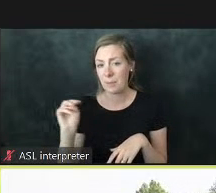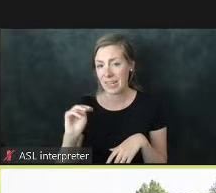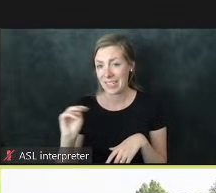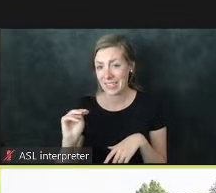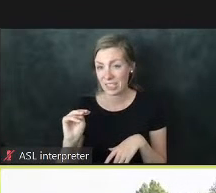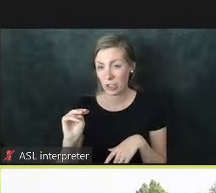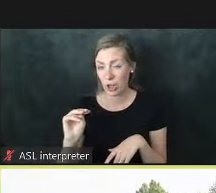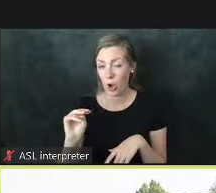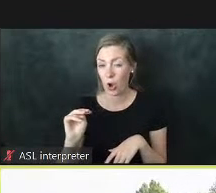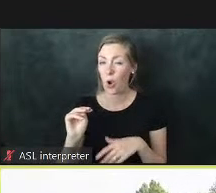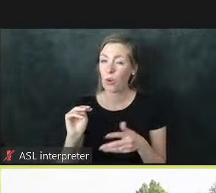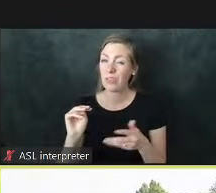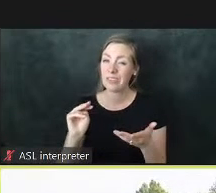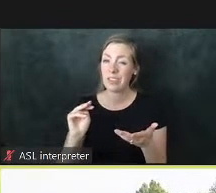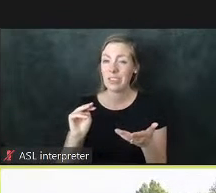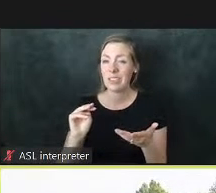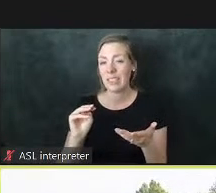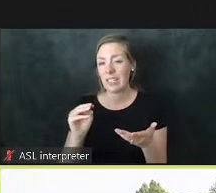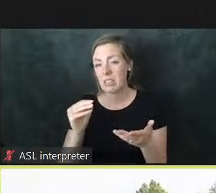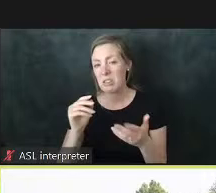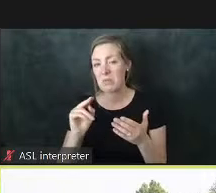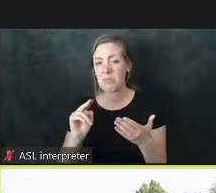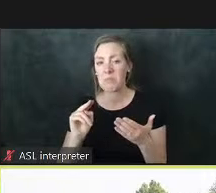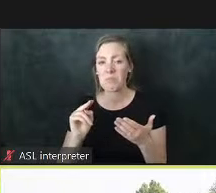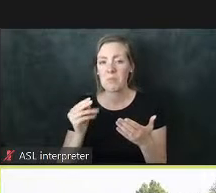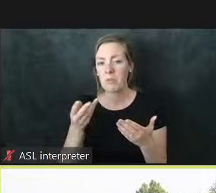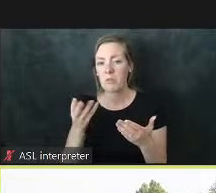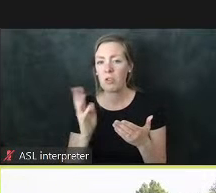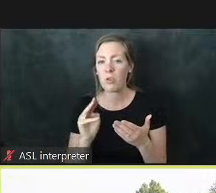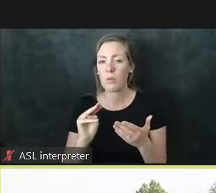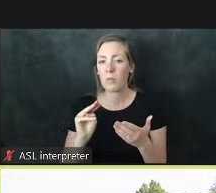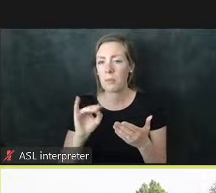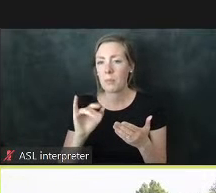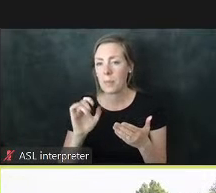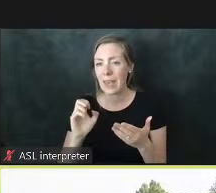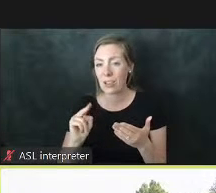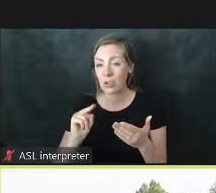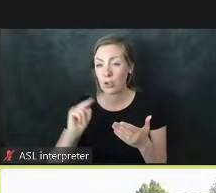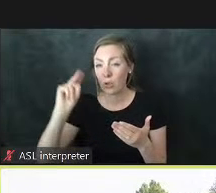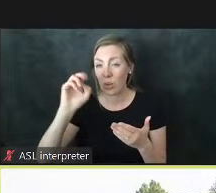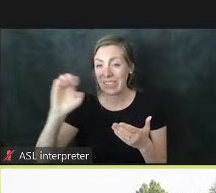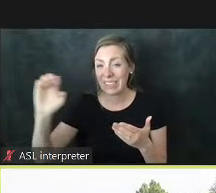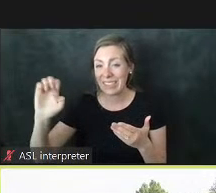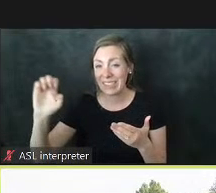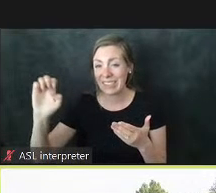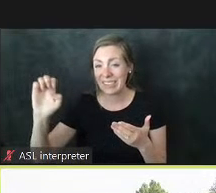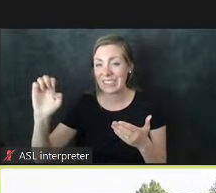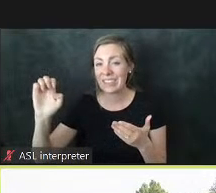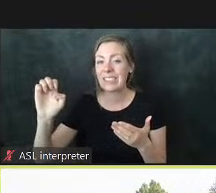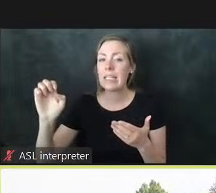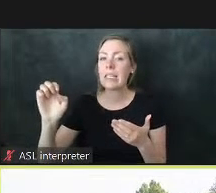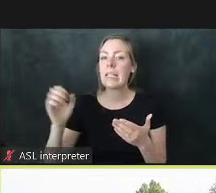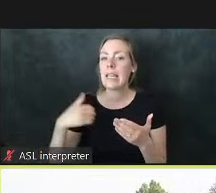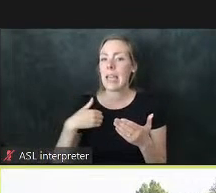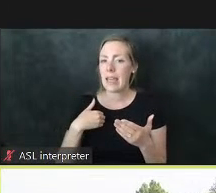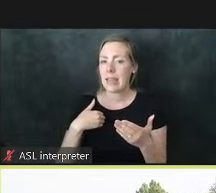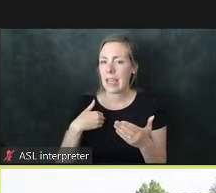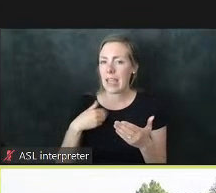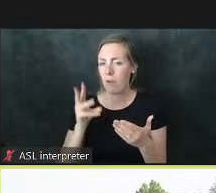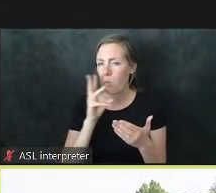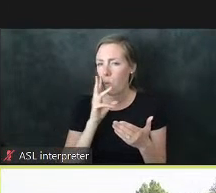vamos a ver un poquito más de eso. Está colocado a un poquito más unas cuantas millas al norte de la ciudad de